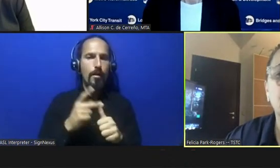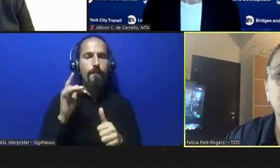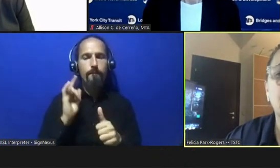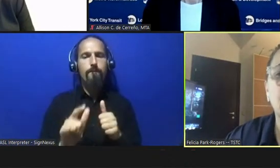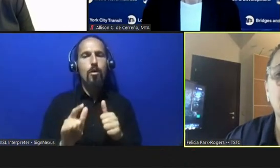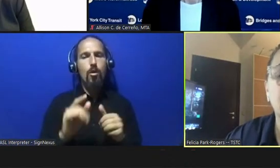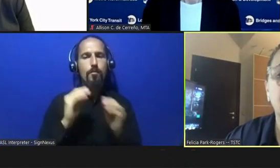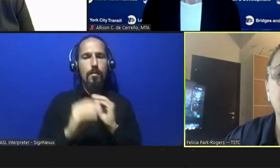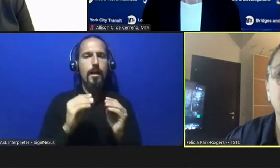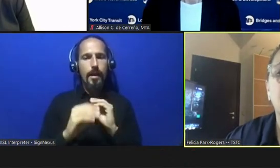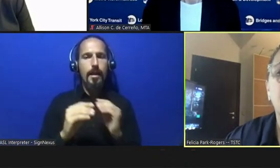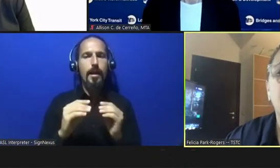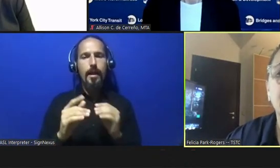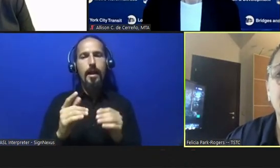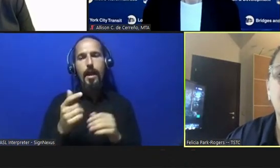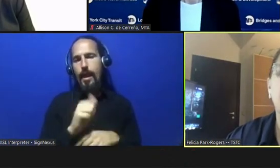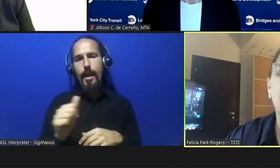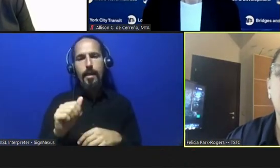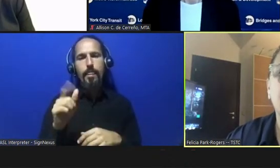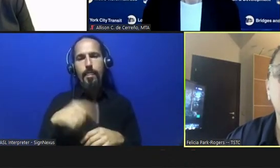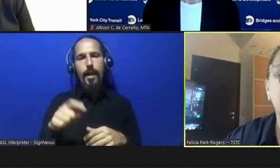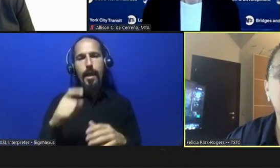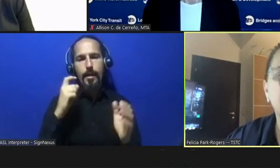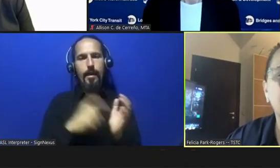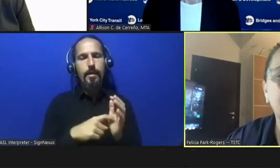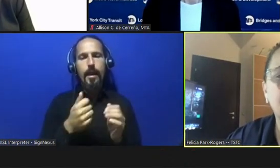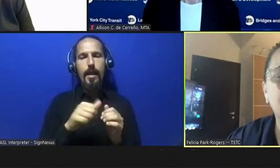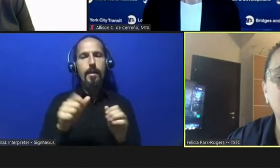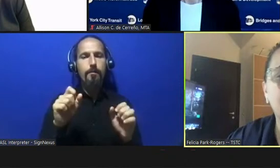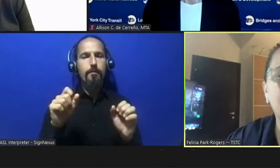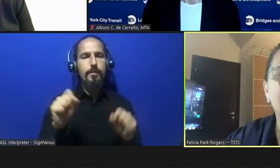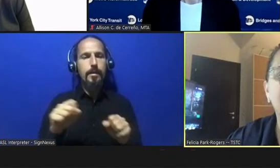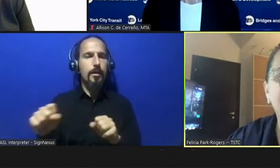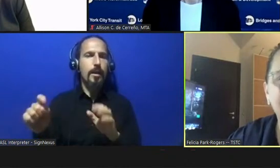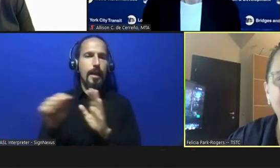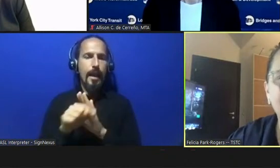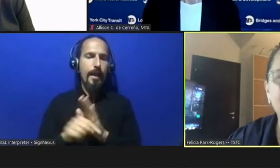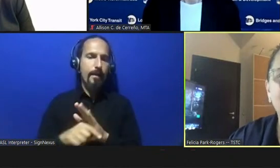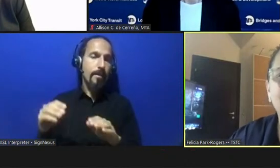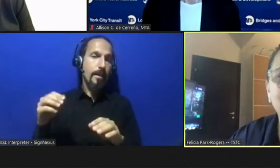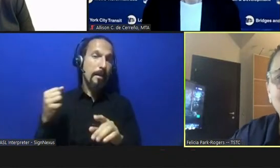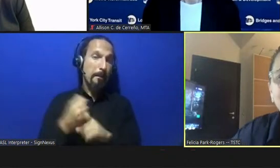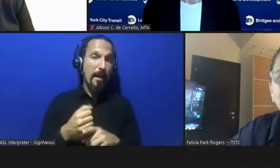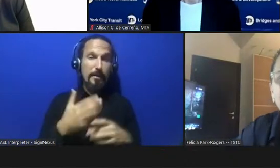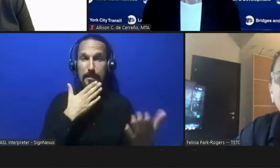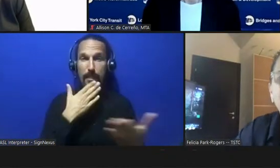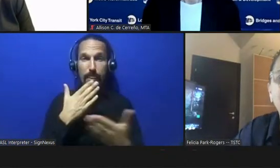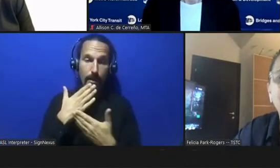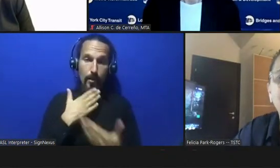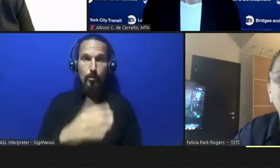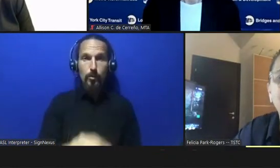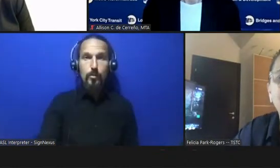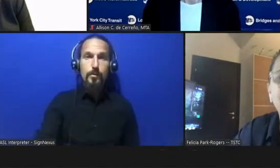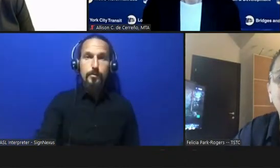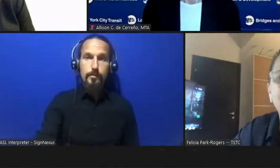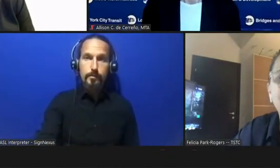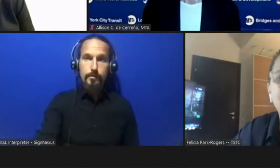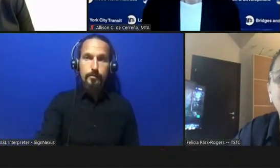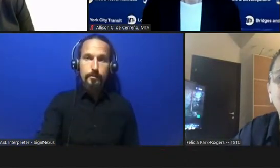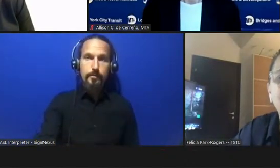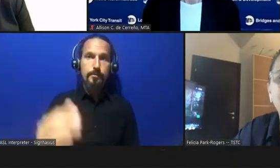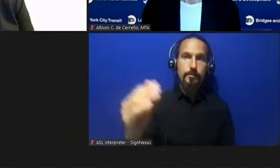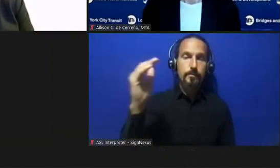measures in any area identified to have any potential negative impacts thank you thank you our next